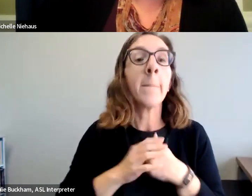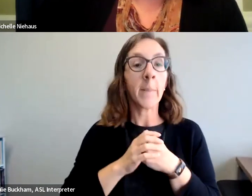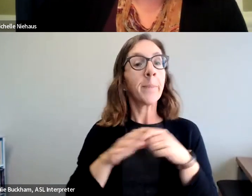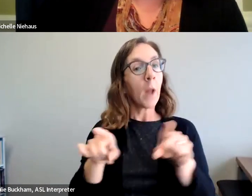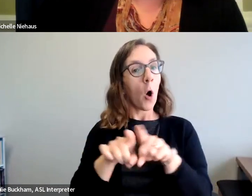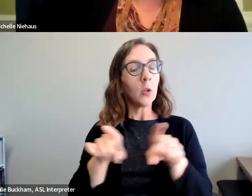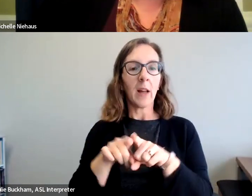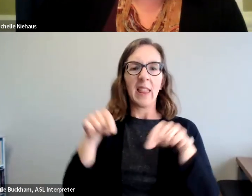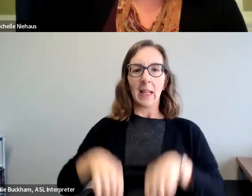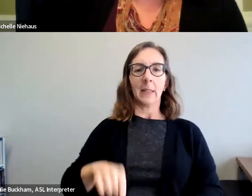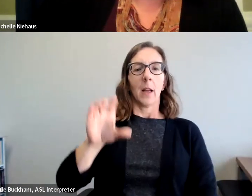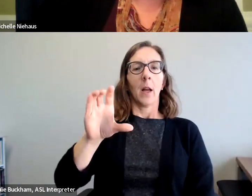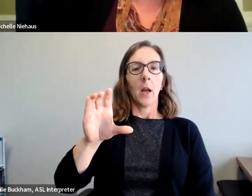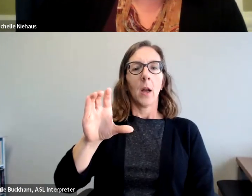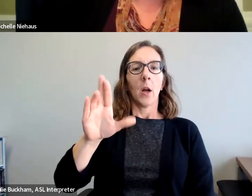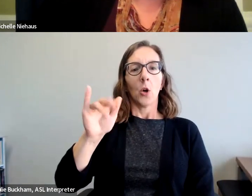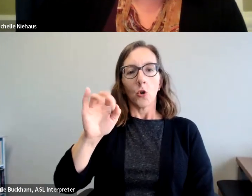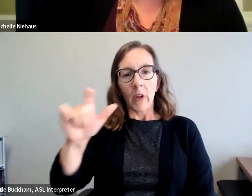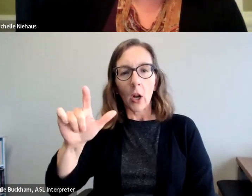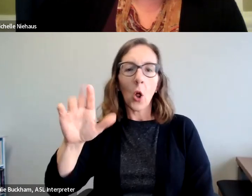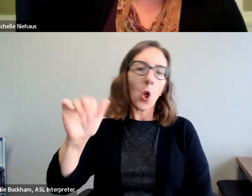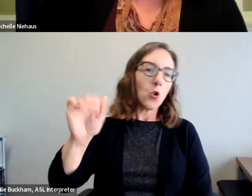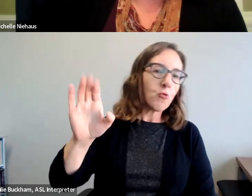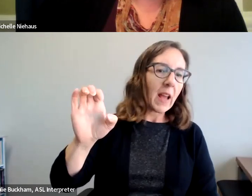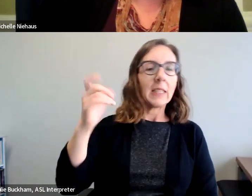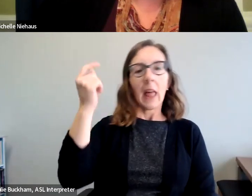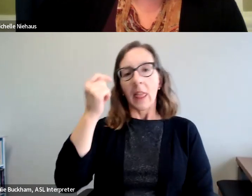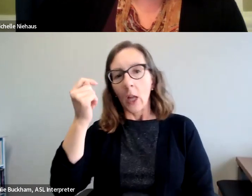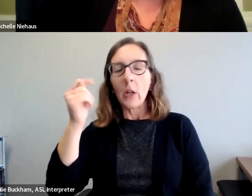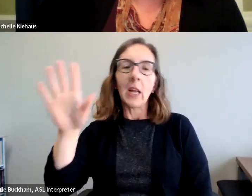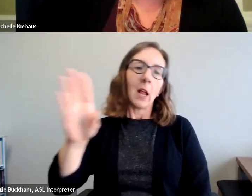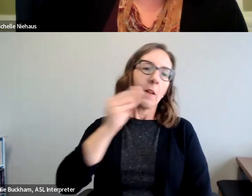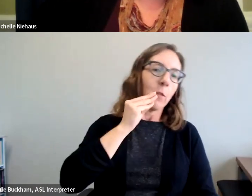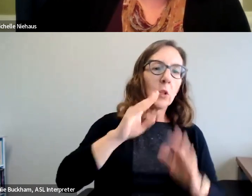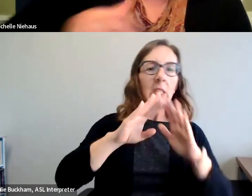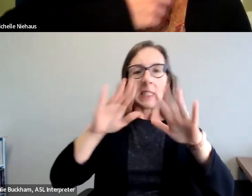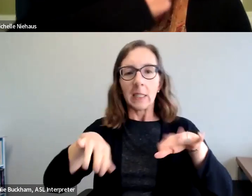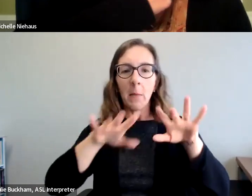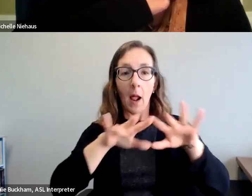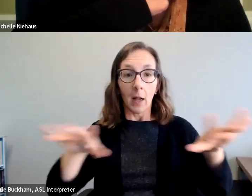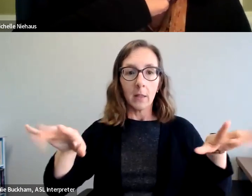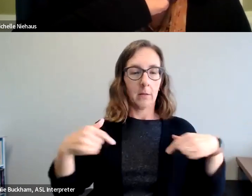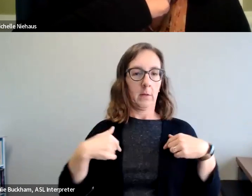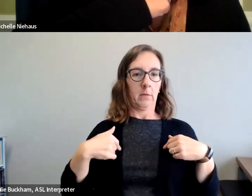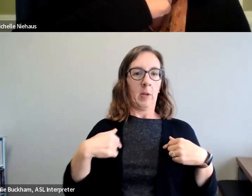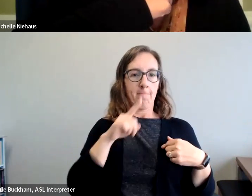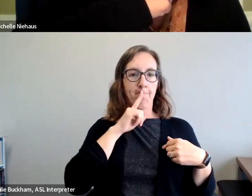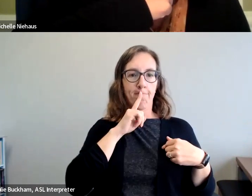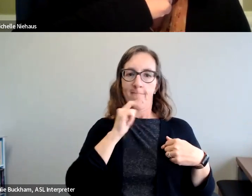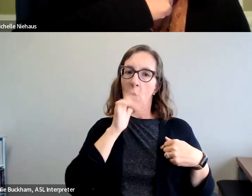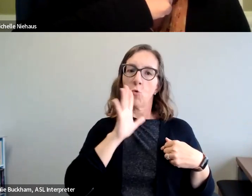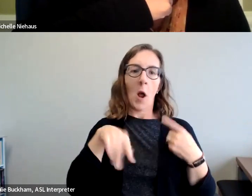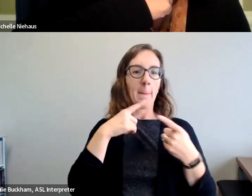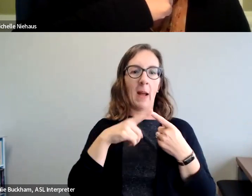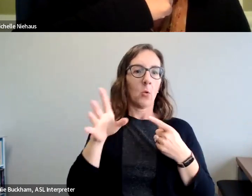of critical race theory in the school system, you know, one of the problems is we don't talk about it. We just sort of like